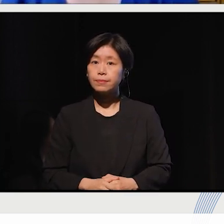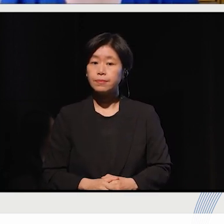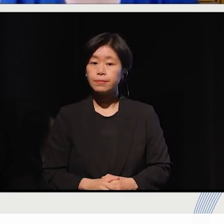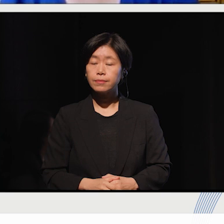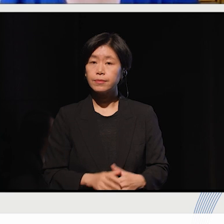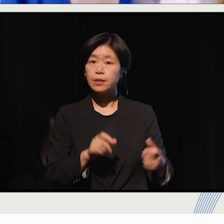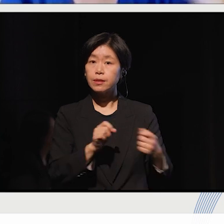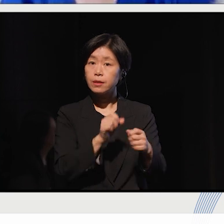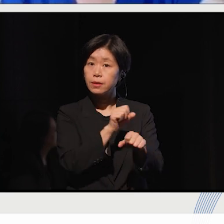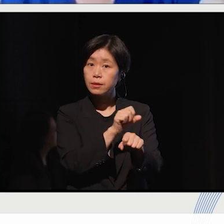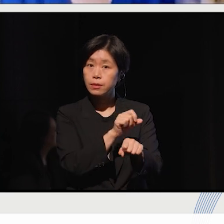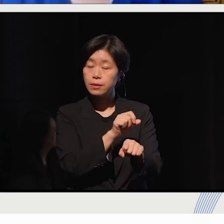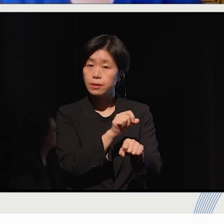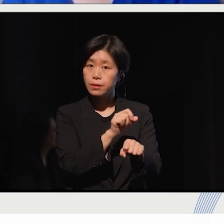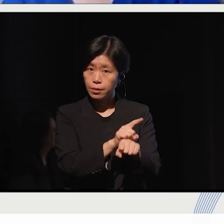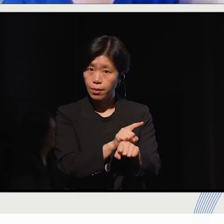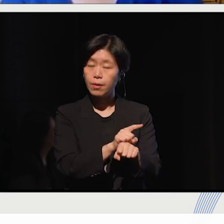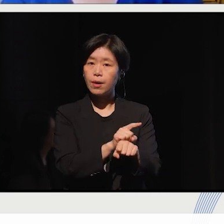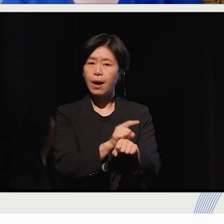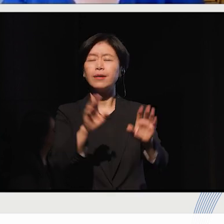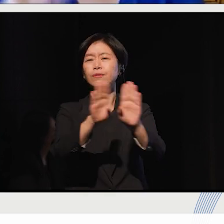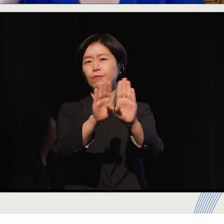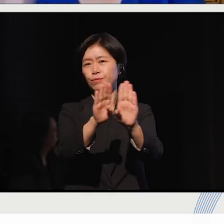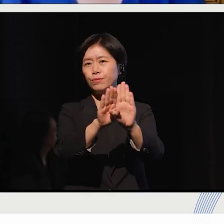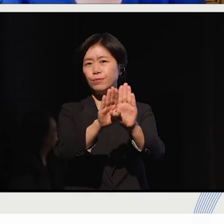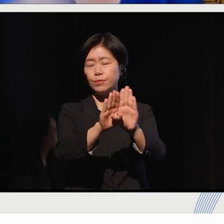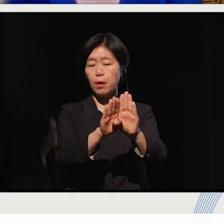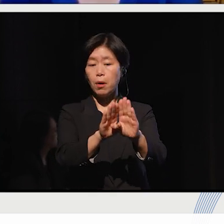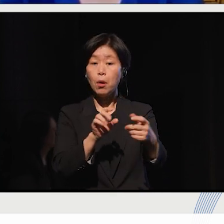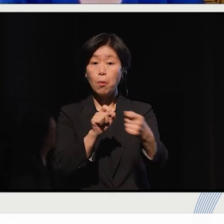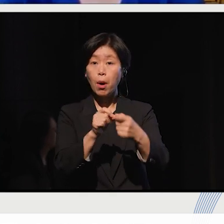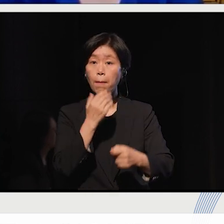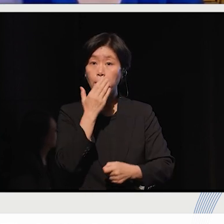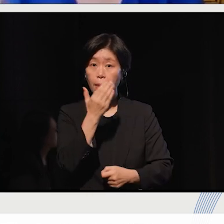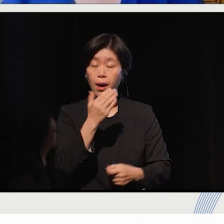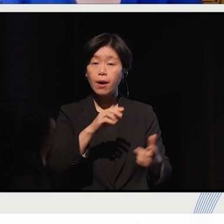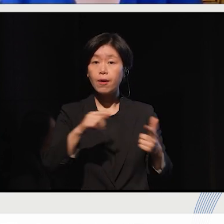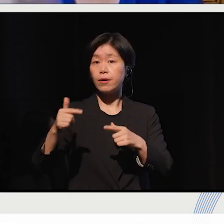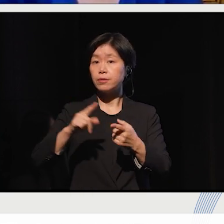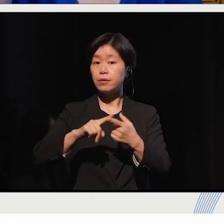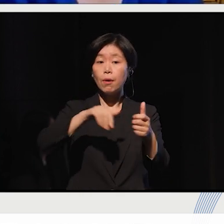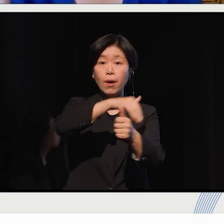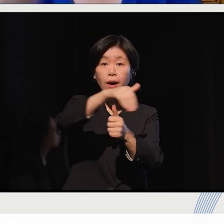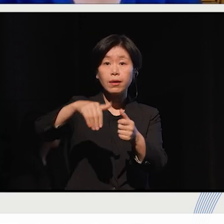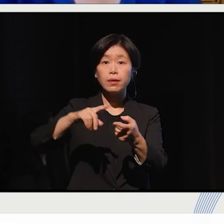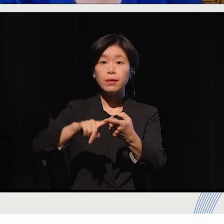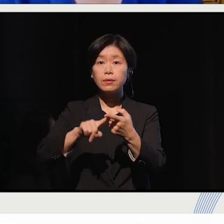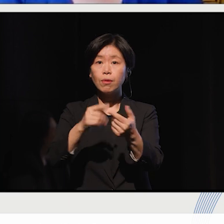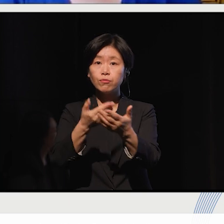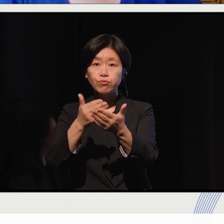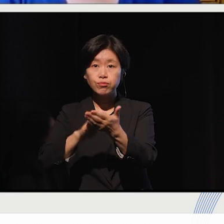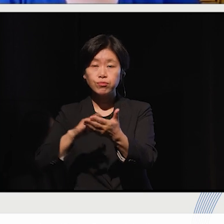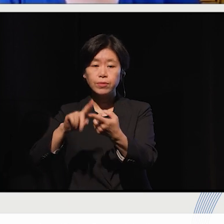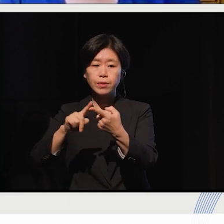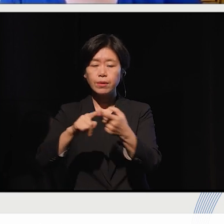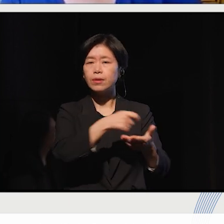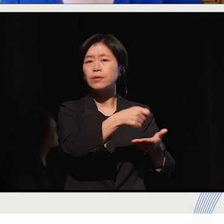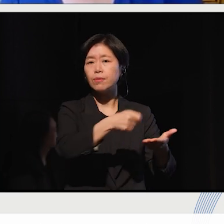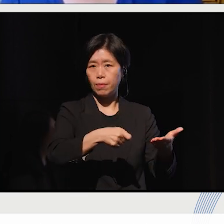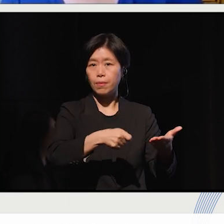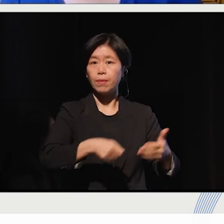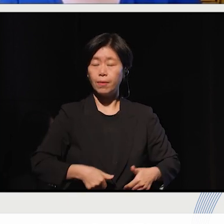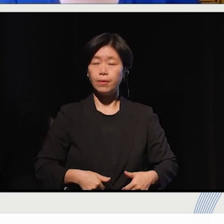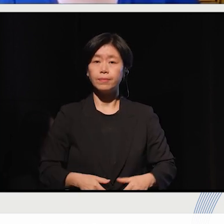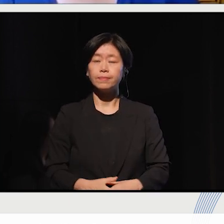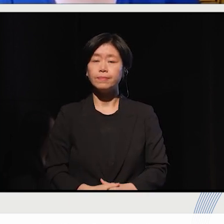written down. Those are all in my assets column. And then you have your improvements column, so you have a good picture of where you're going, a